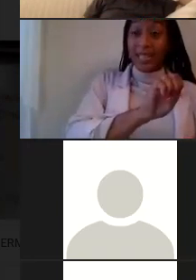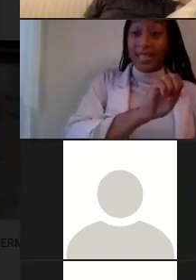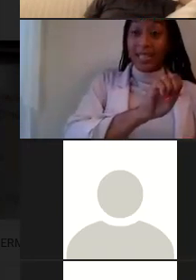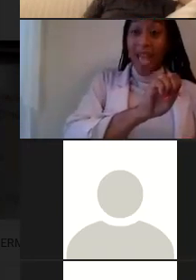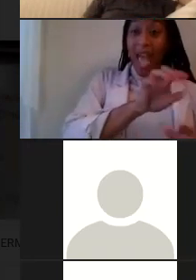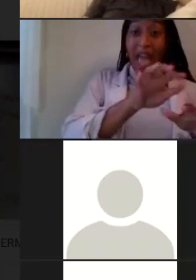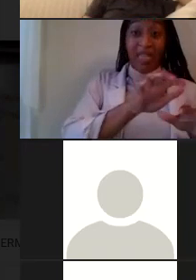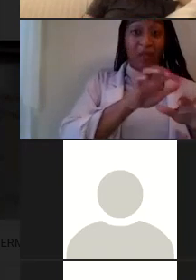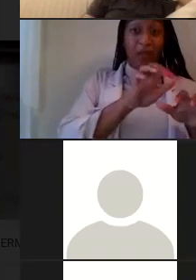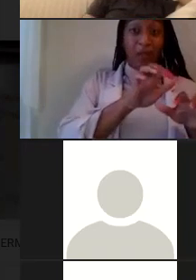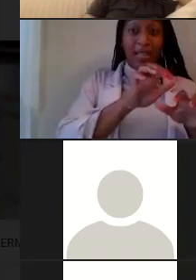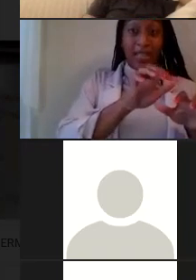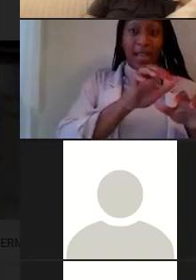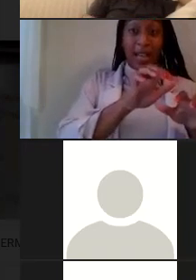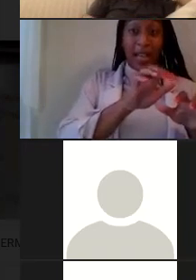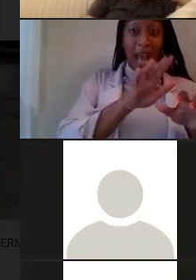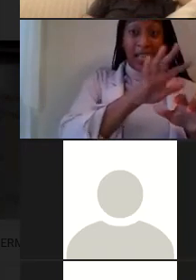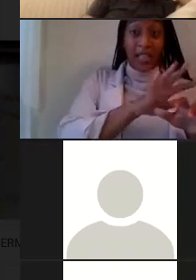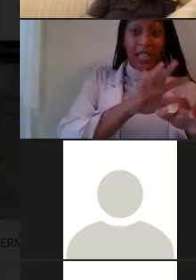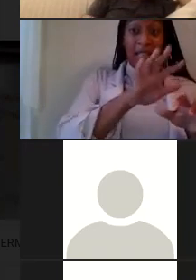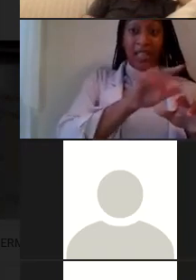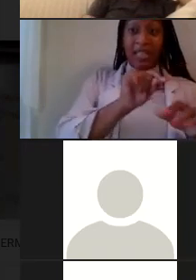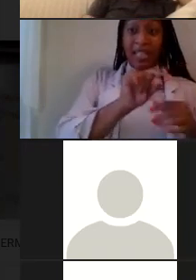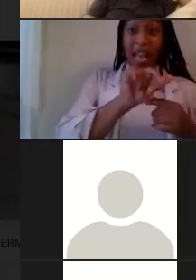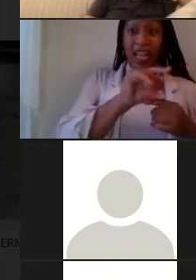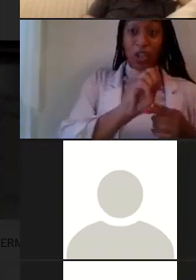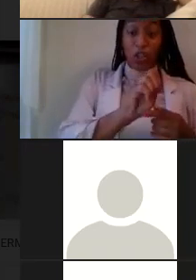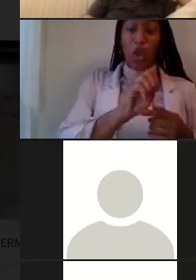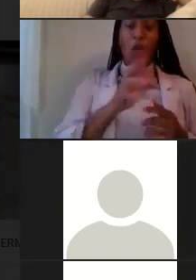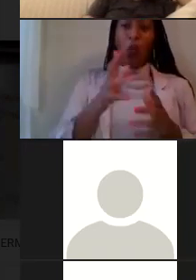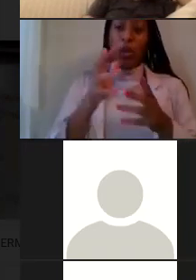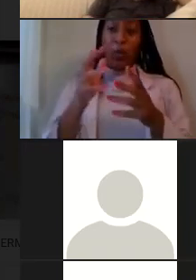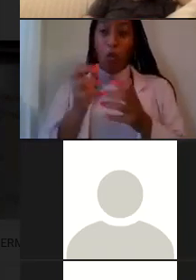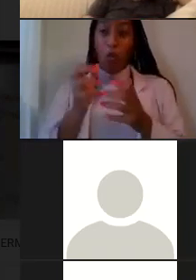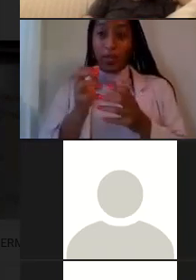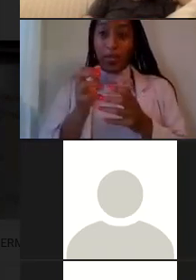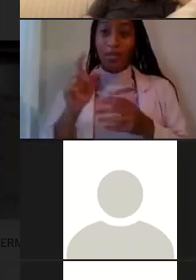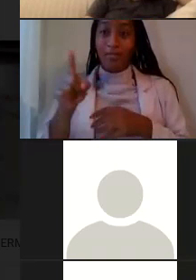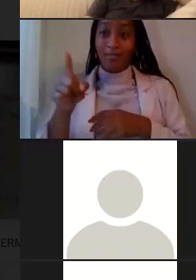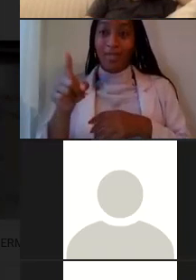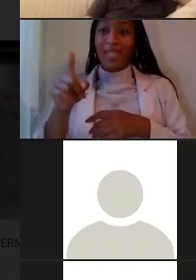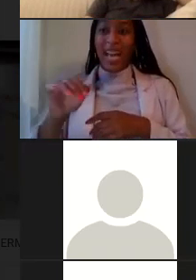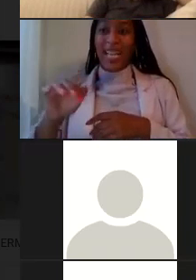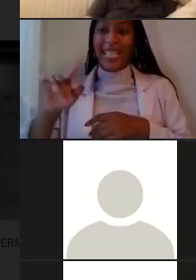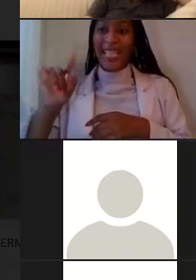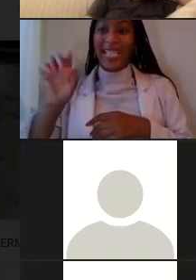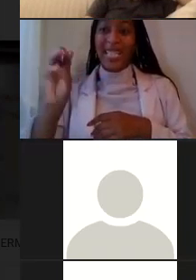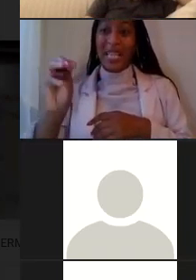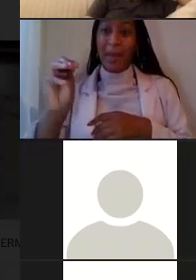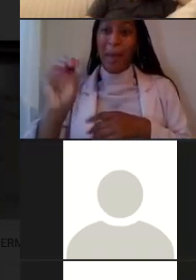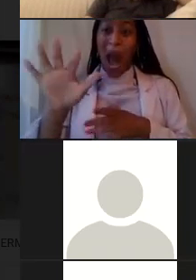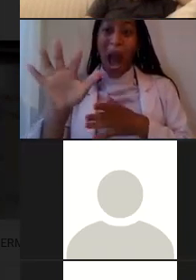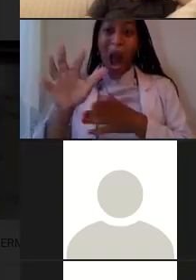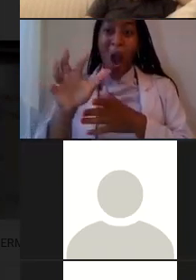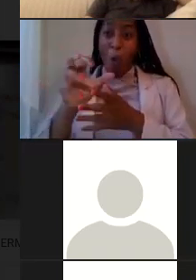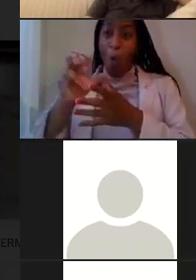heat to get it all the way down to ice at 0 degrees Celsius.